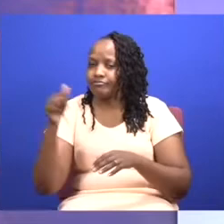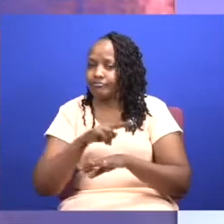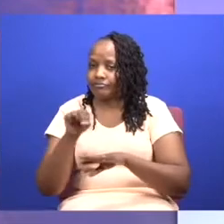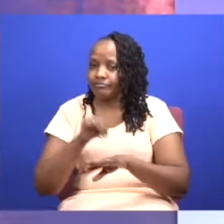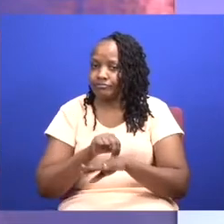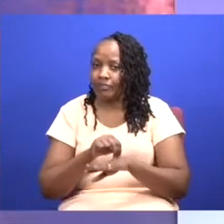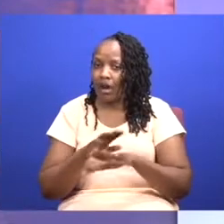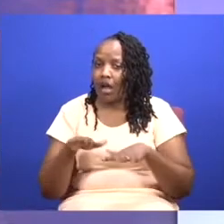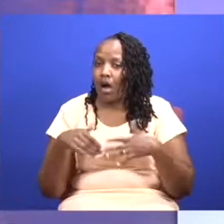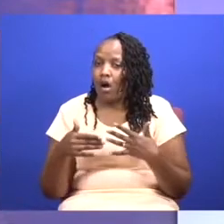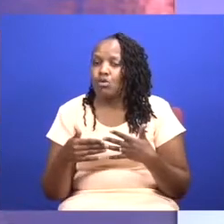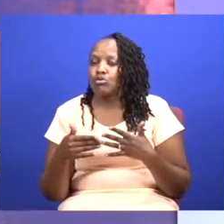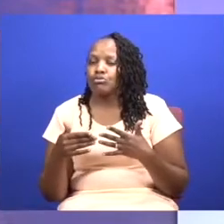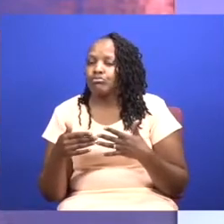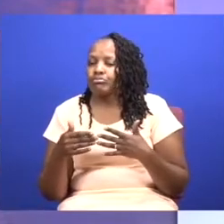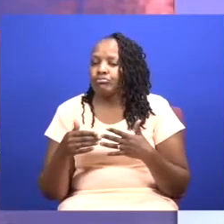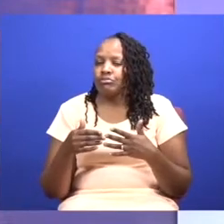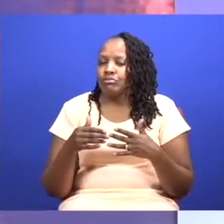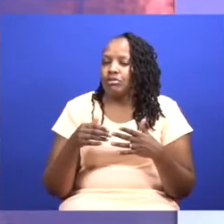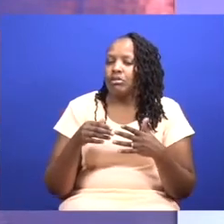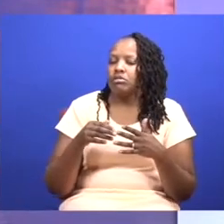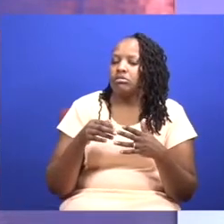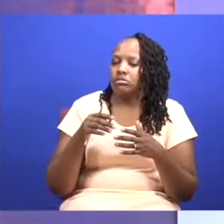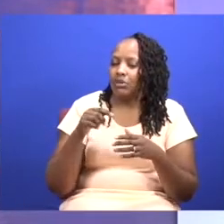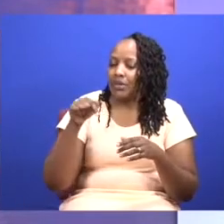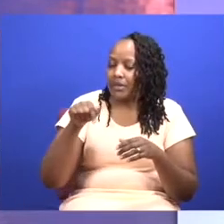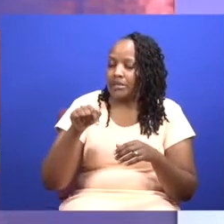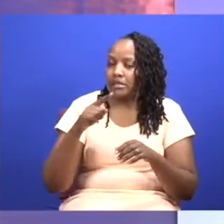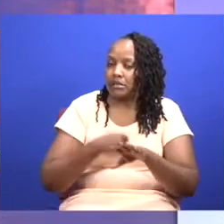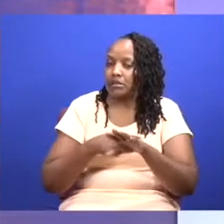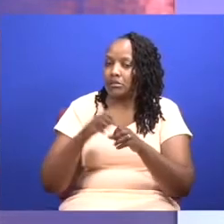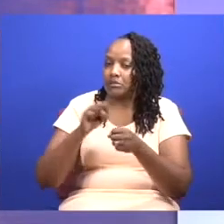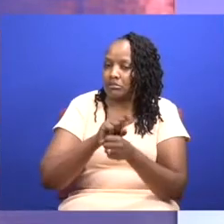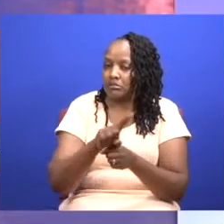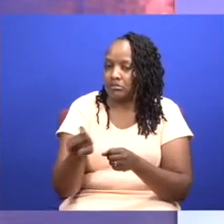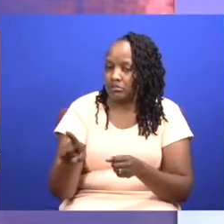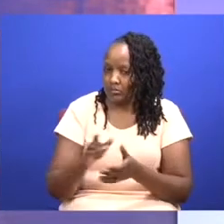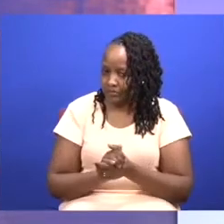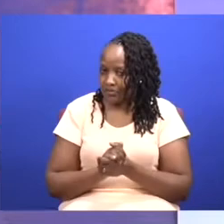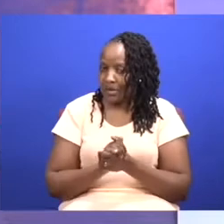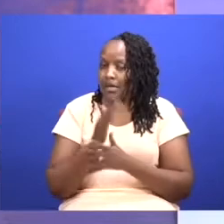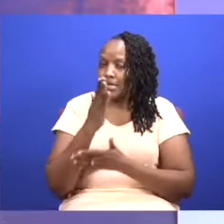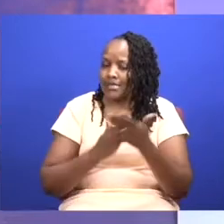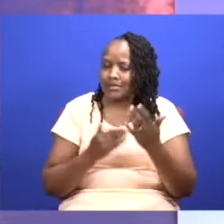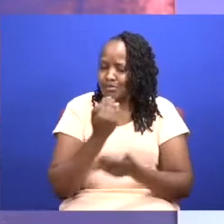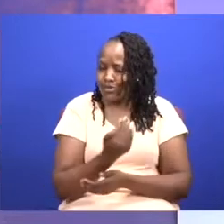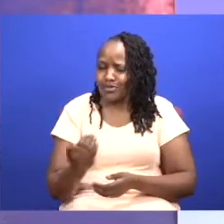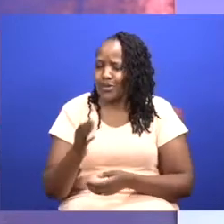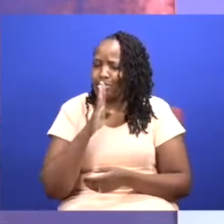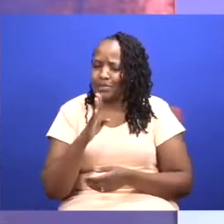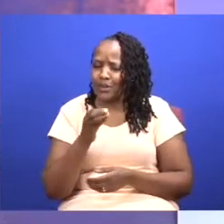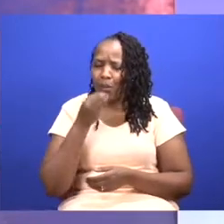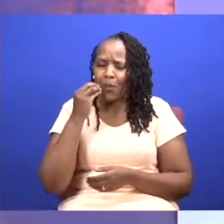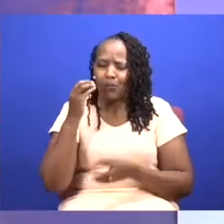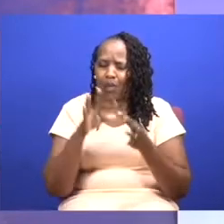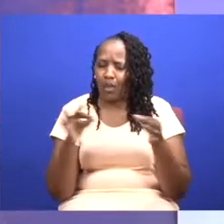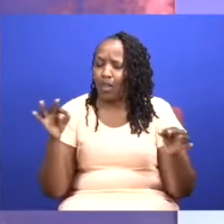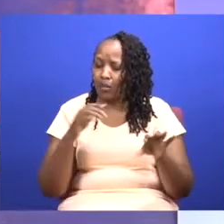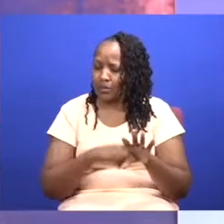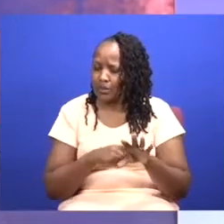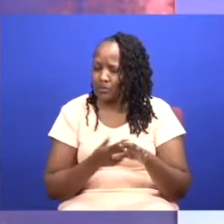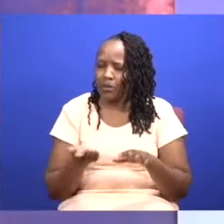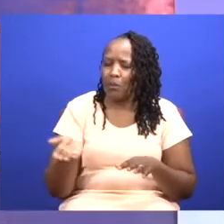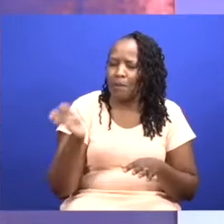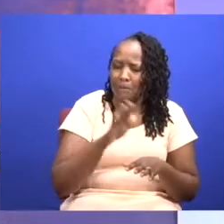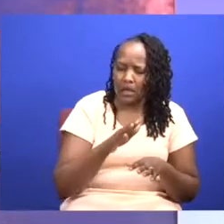in handling the pandemic that arose. Father, we thank you and praise you, Lord, for the children Some have been at home for a long time.